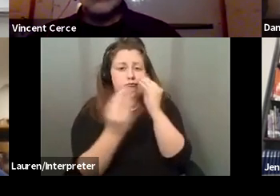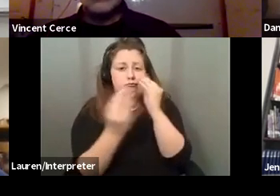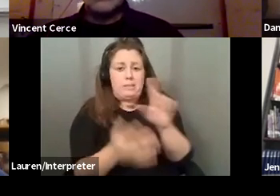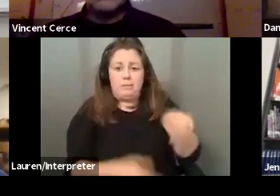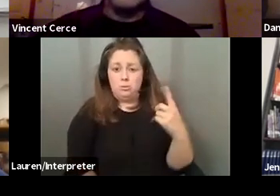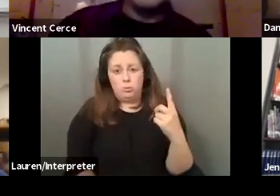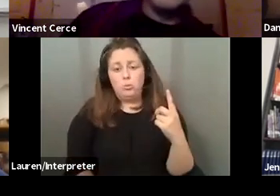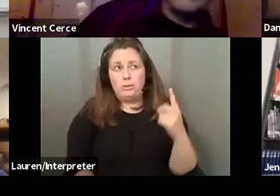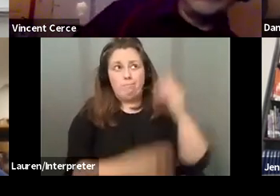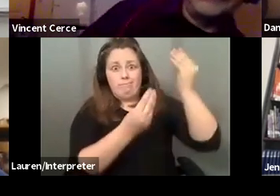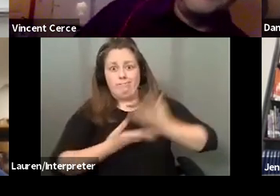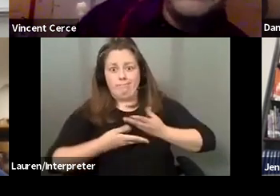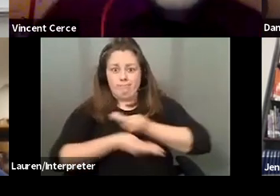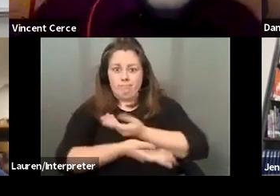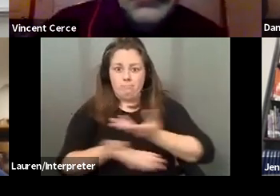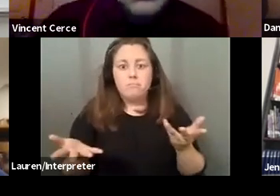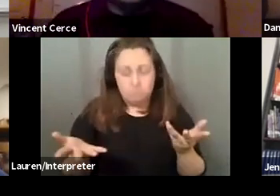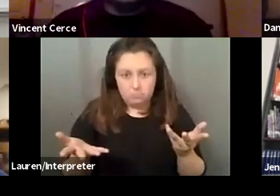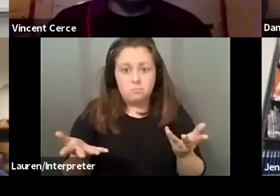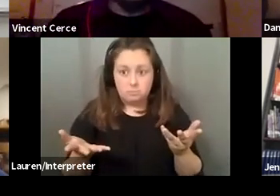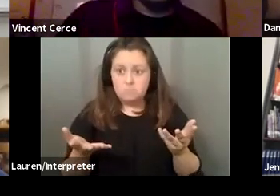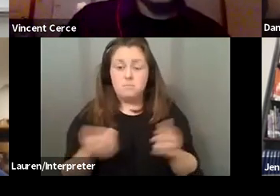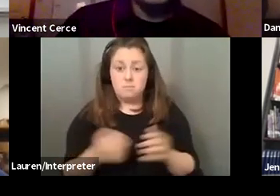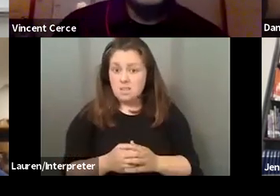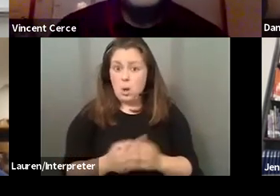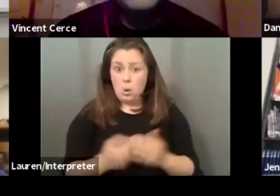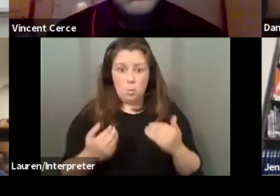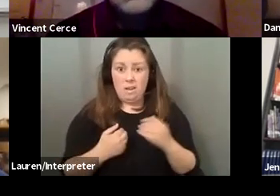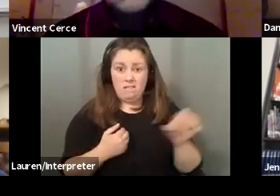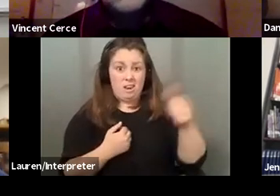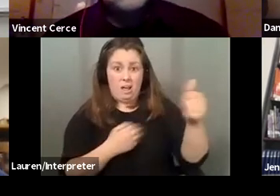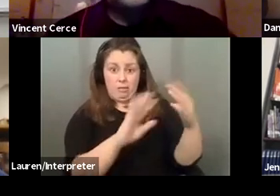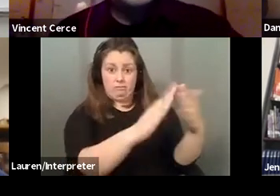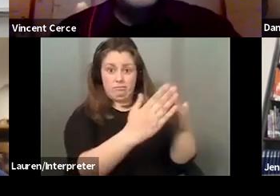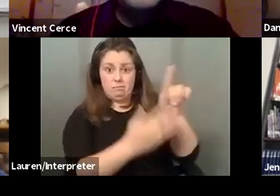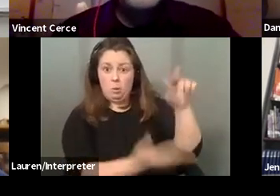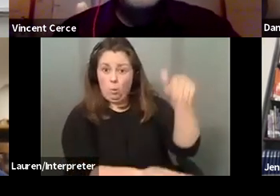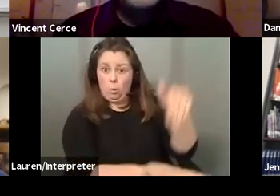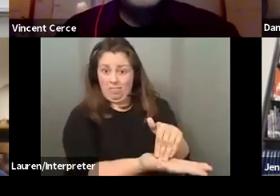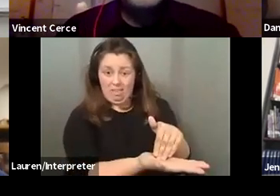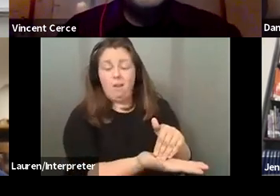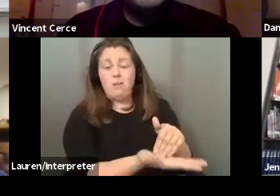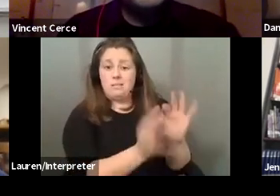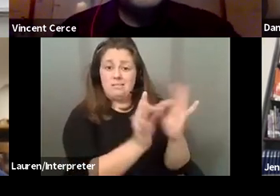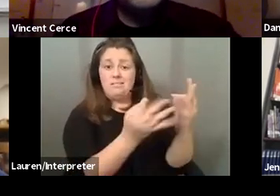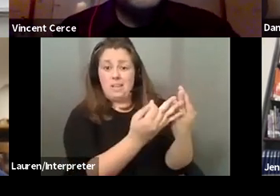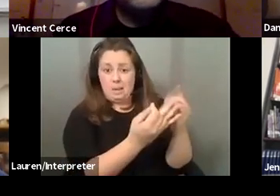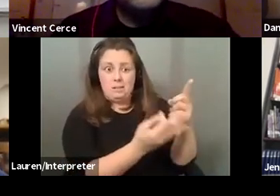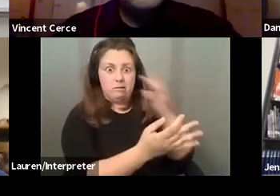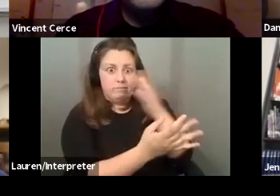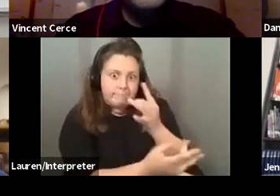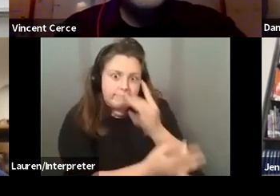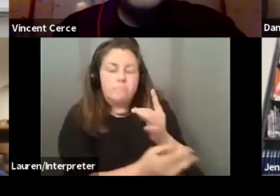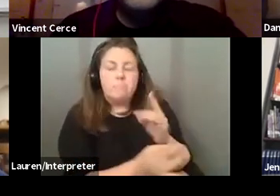with somewhere in the vicinity of 1,000 families that are interested in this. Because of the concern that they have for coming back full-time